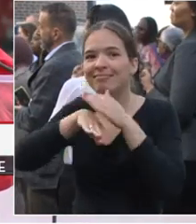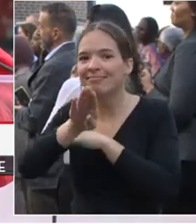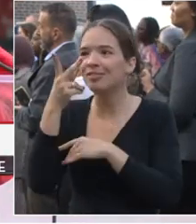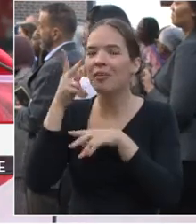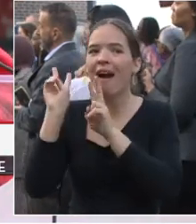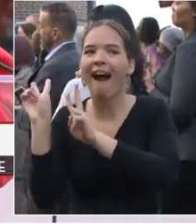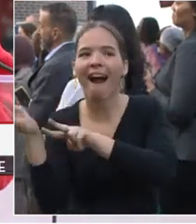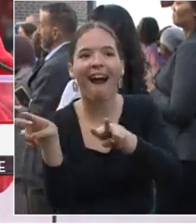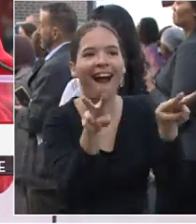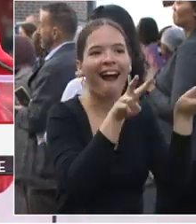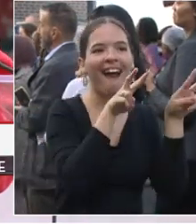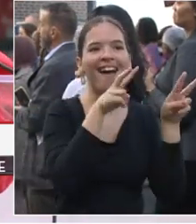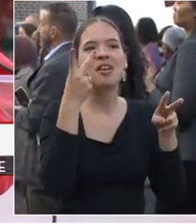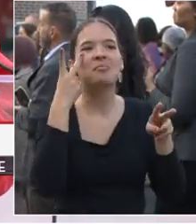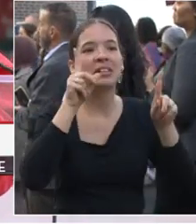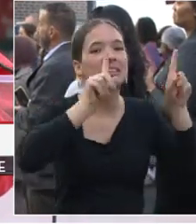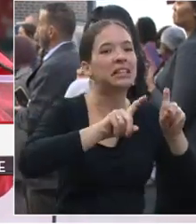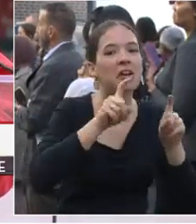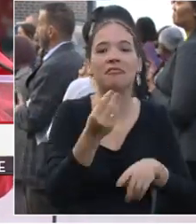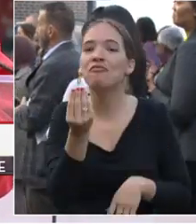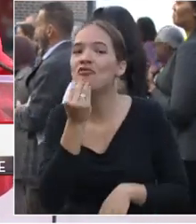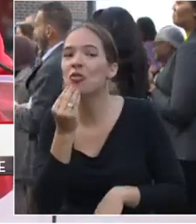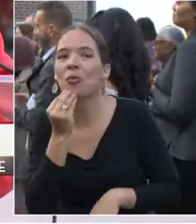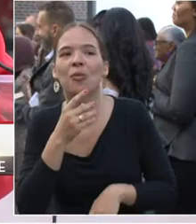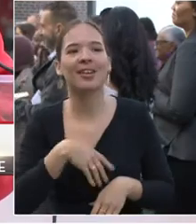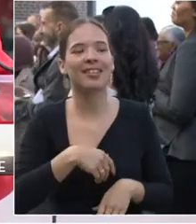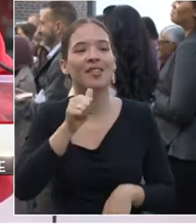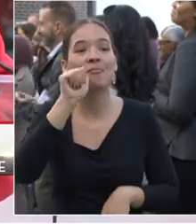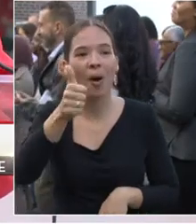food, and tomorrow I will do my shopping.